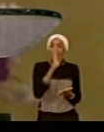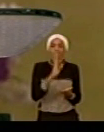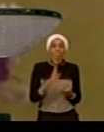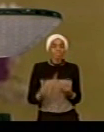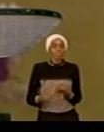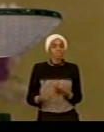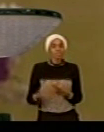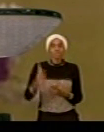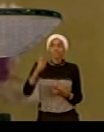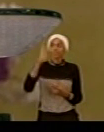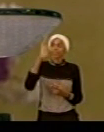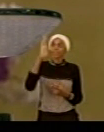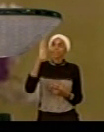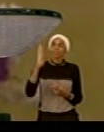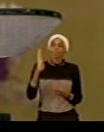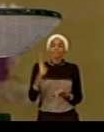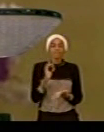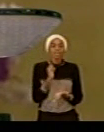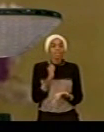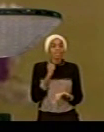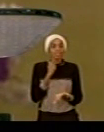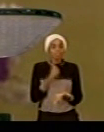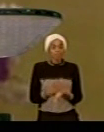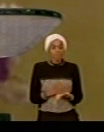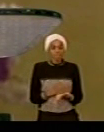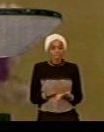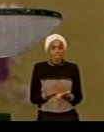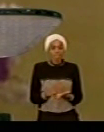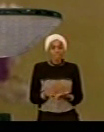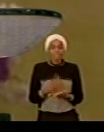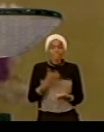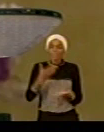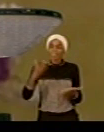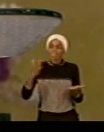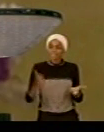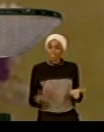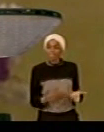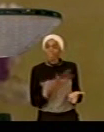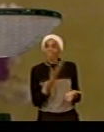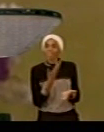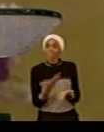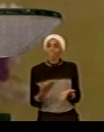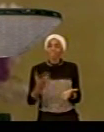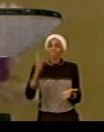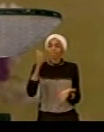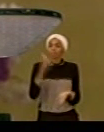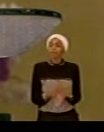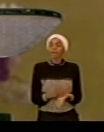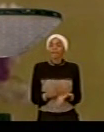be to God. Amen, amen.